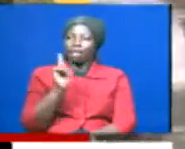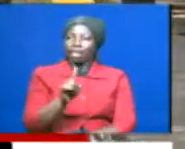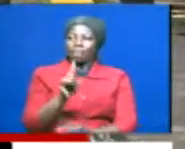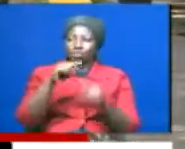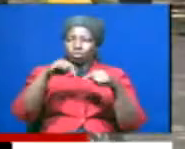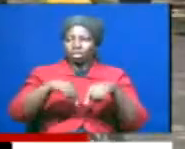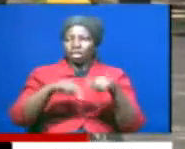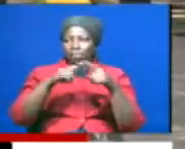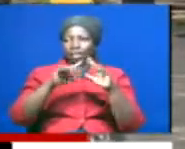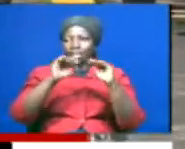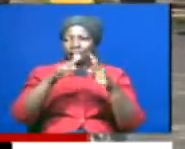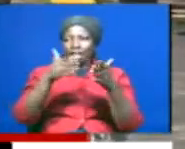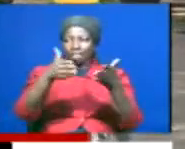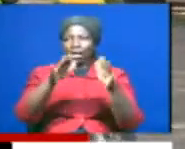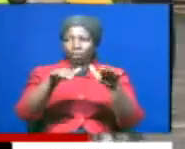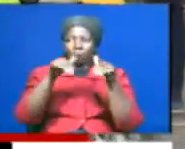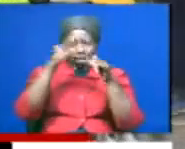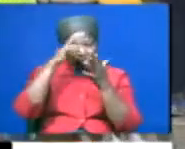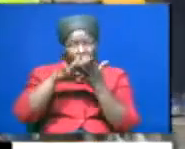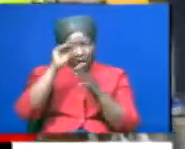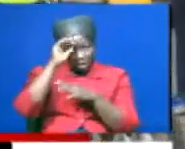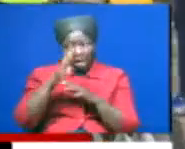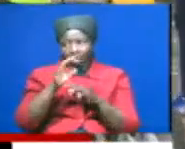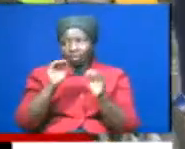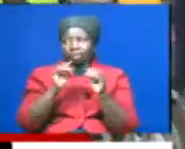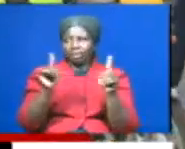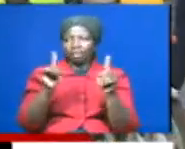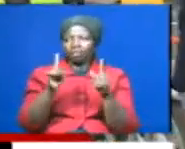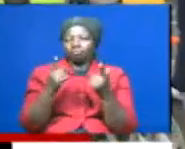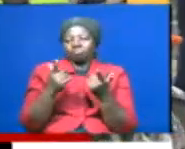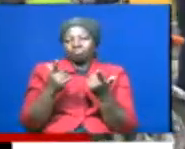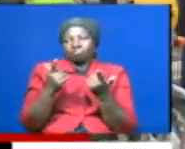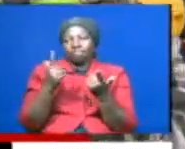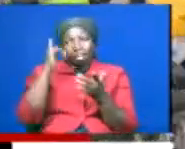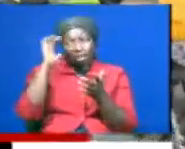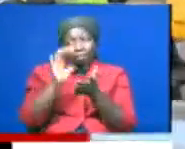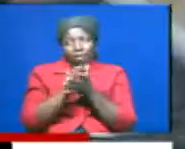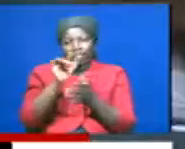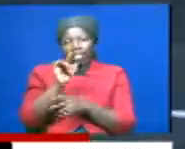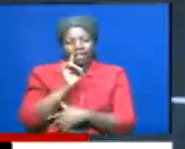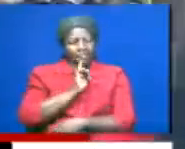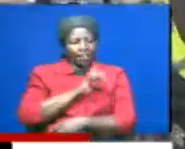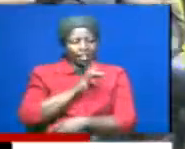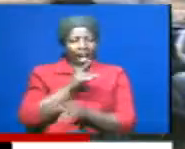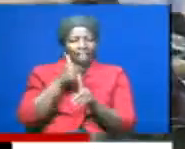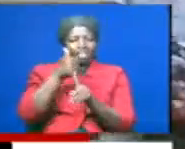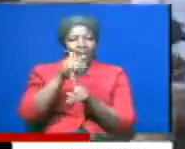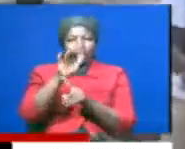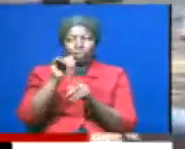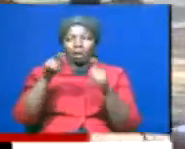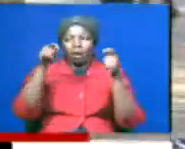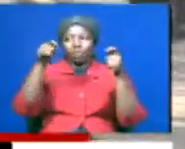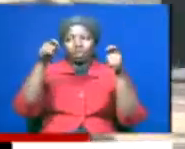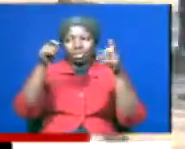teachers there waiting for learners, but they did not show up, in what I believe is a result of the fear of being attacked by those demonstrating. Like